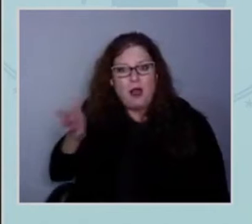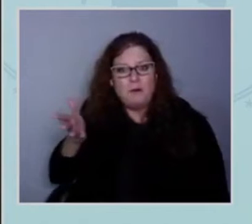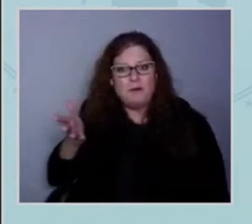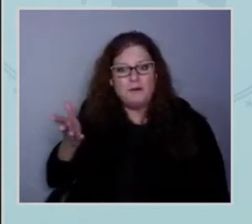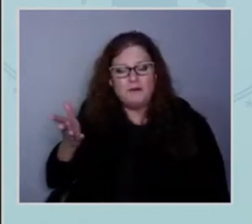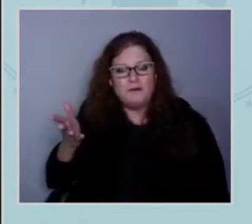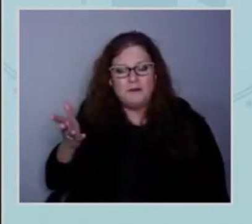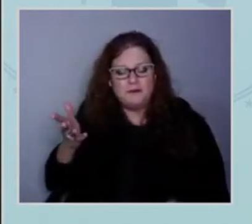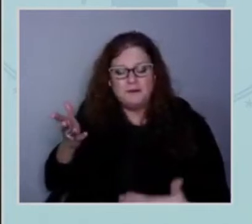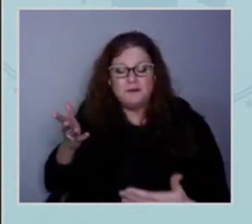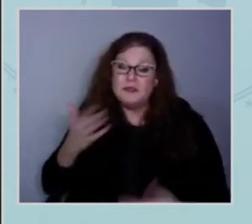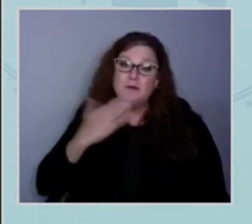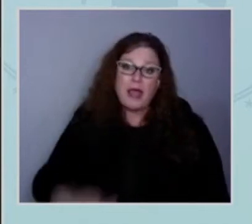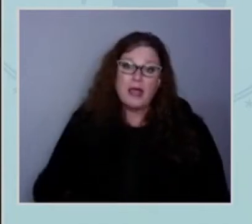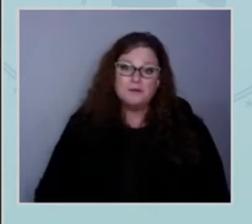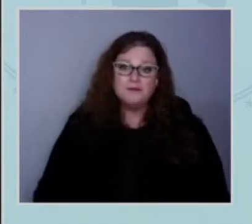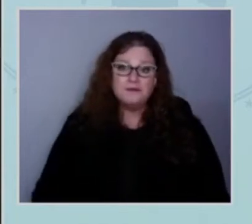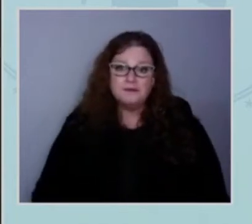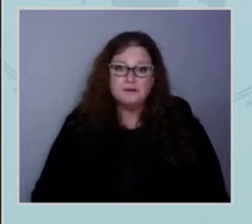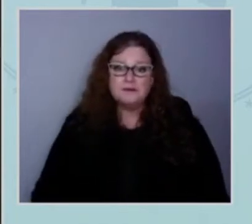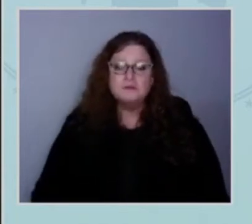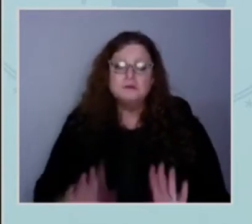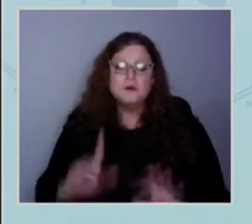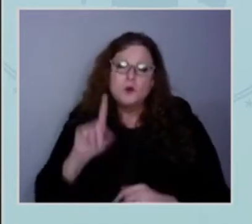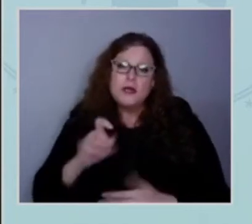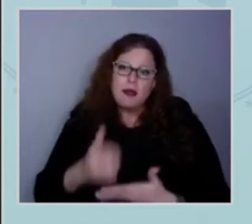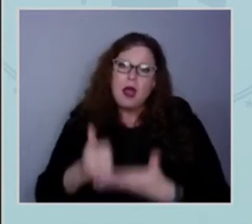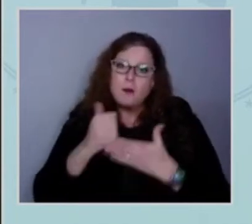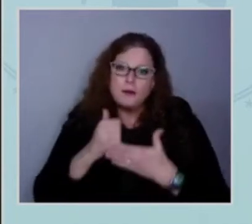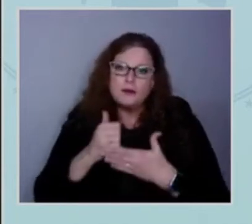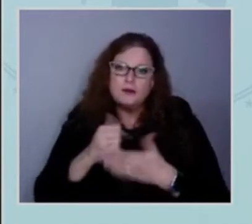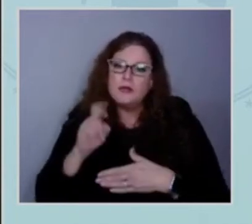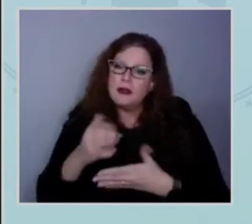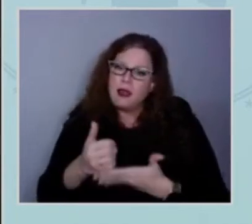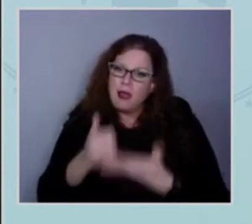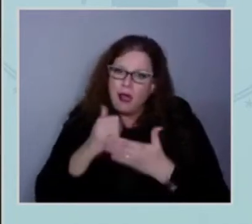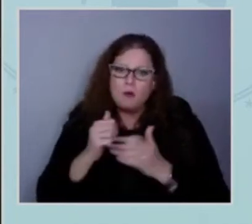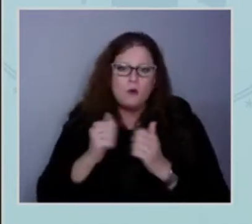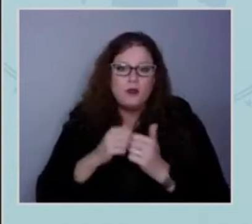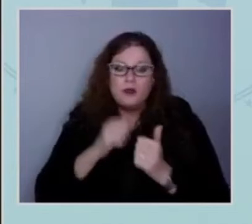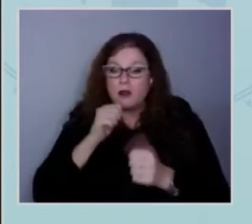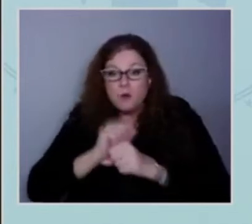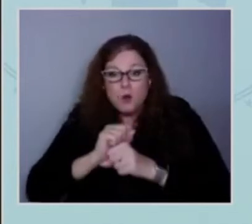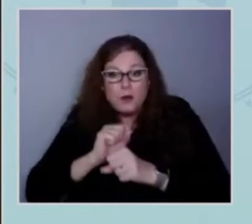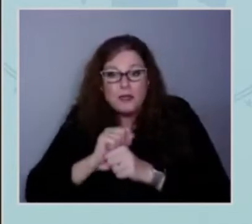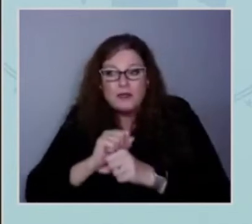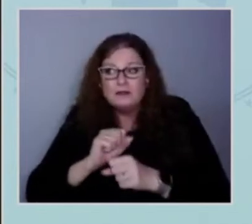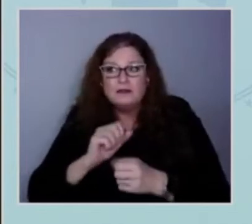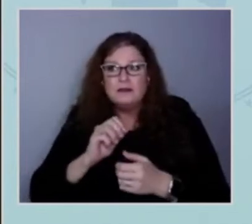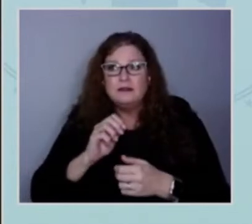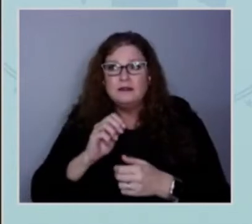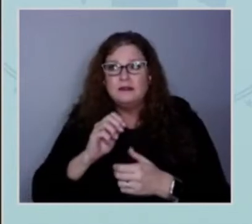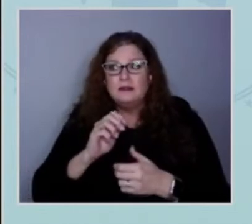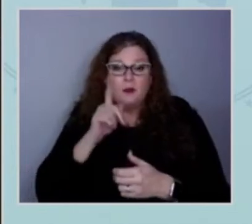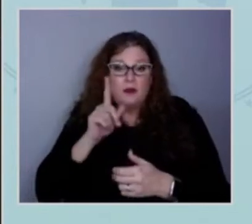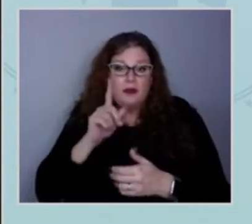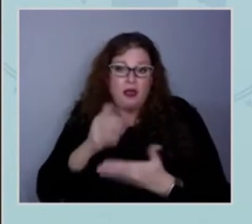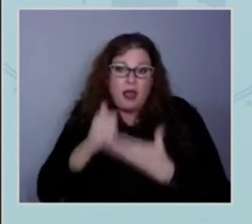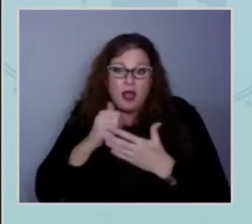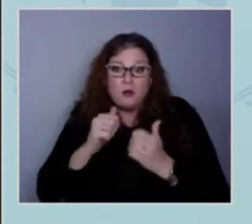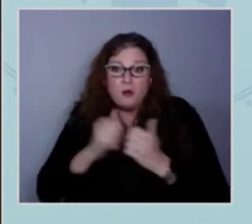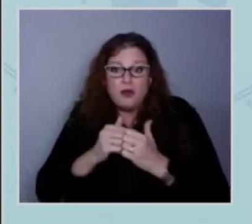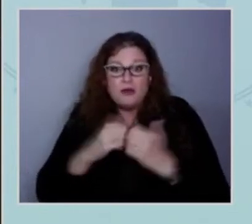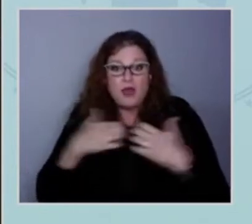healthy without insurance so I can take care of my mother. It's bad. And we need help. We need help